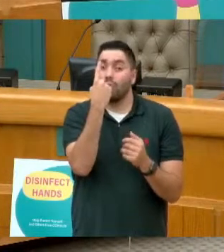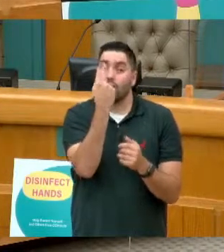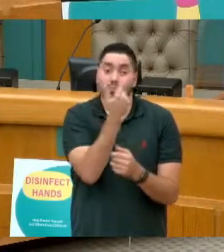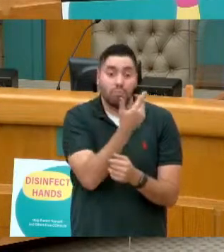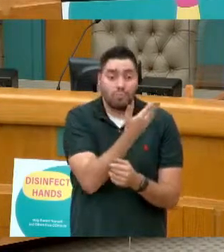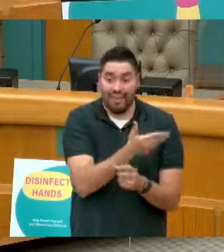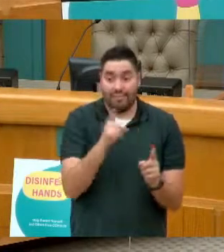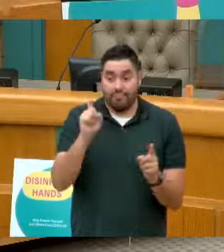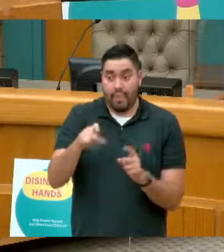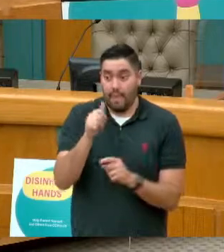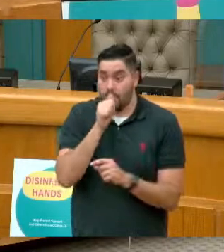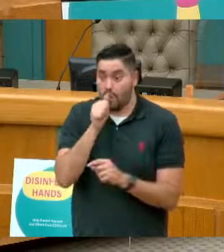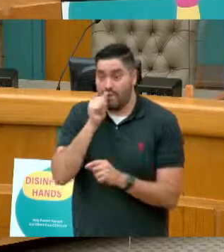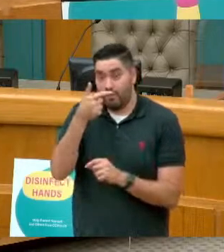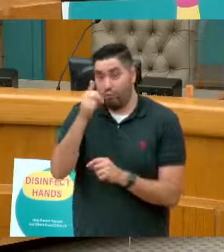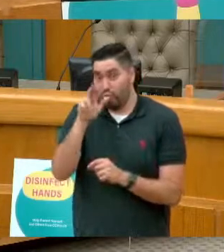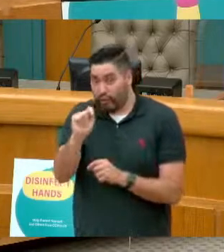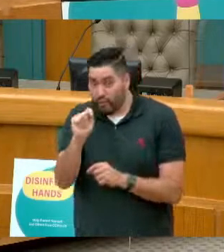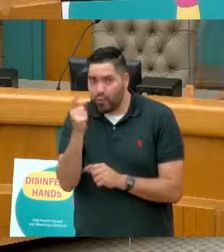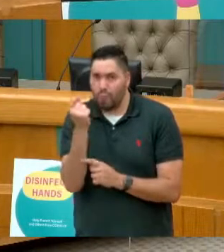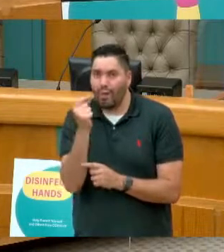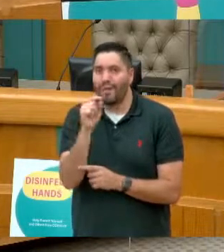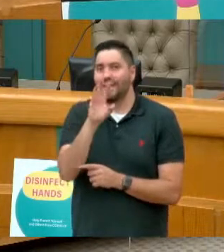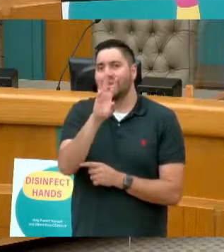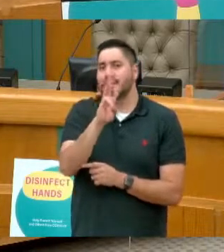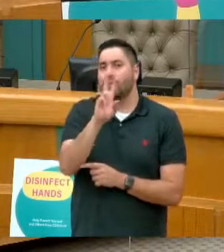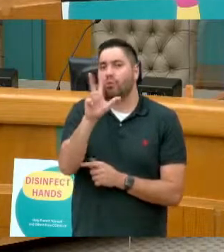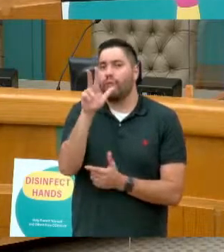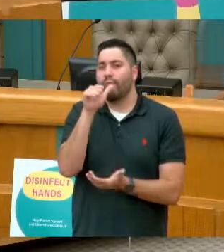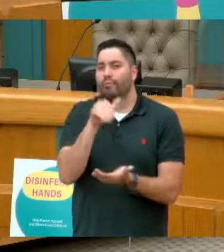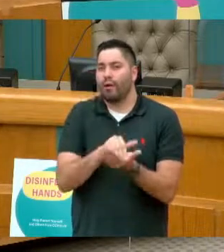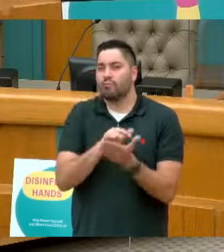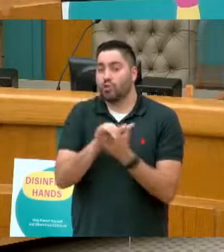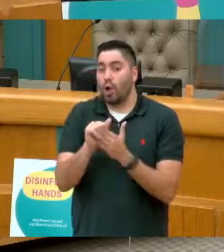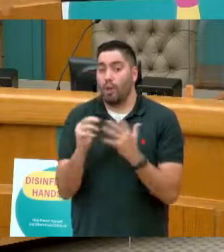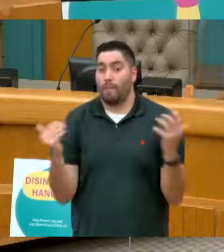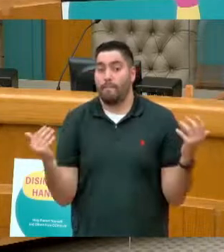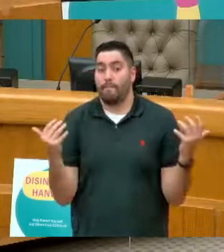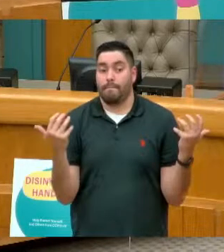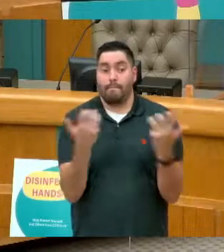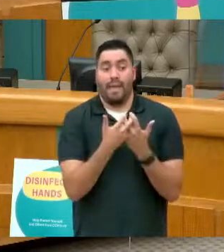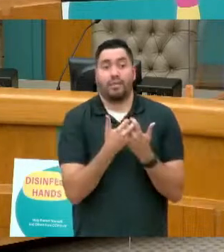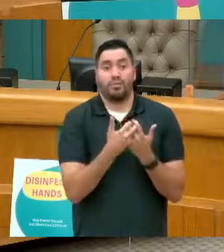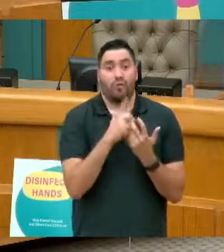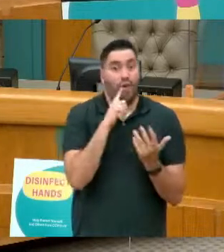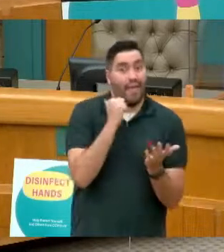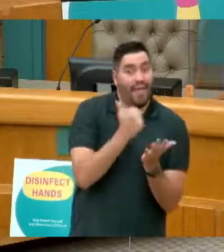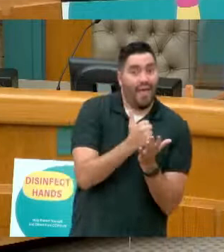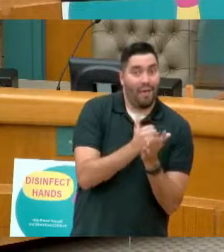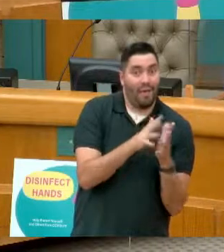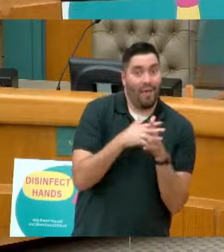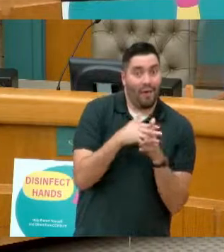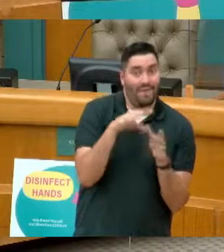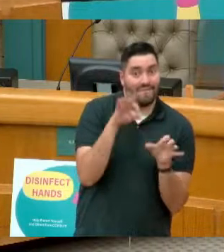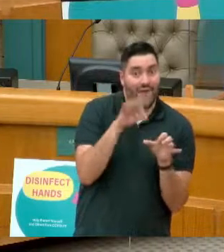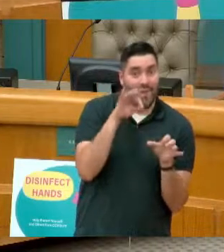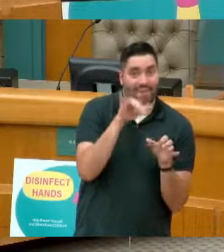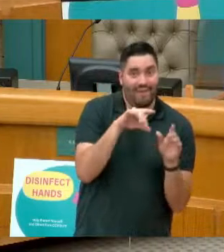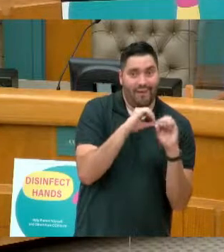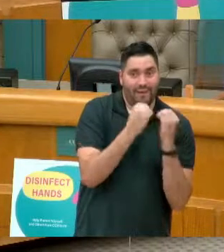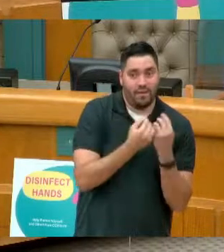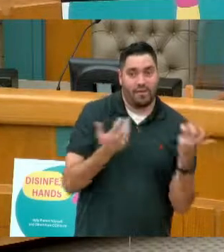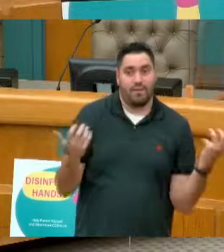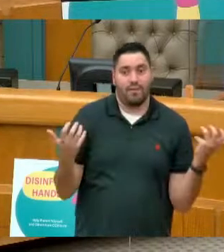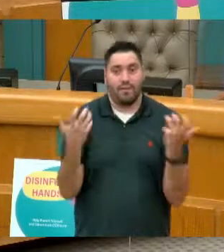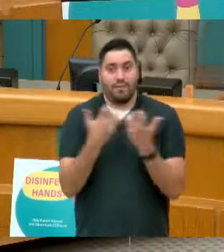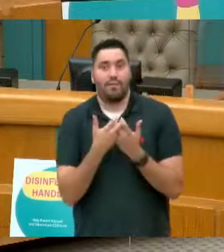voting practices is what these funds would be used for. And so we were allowed under the